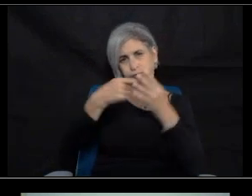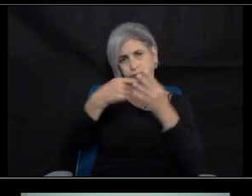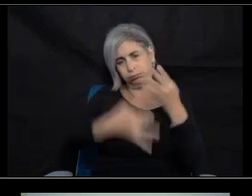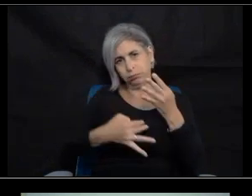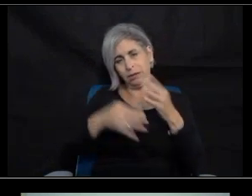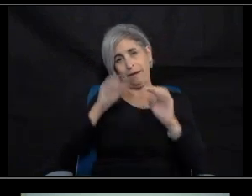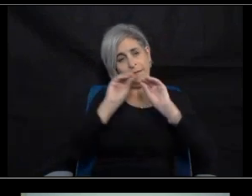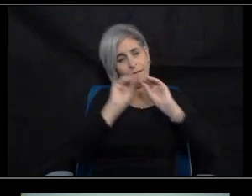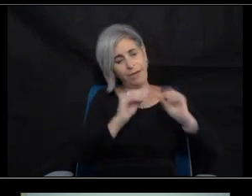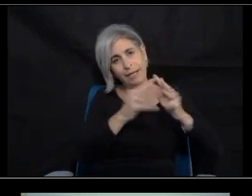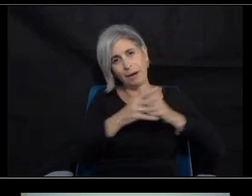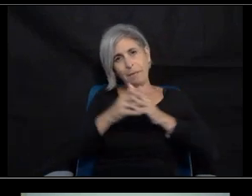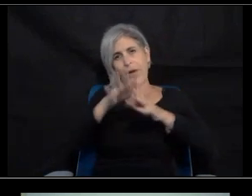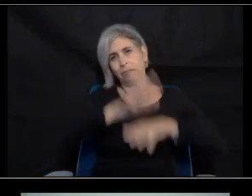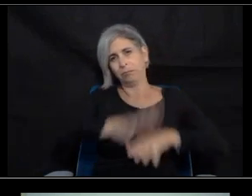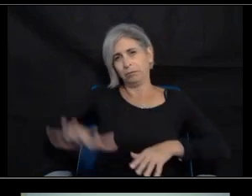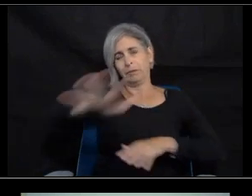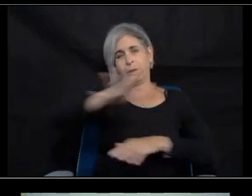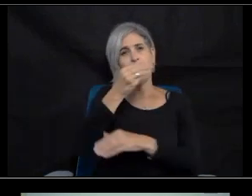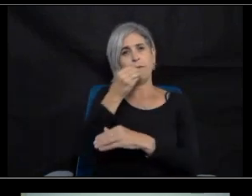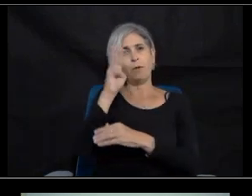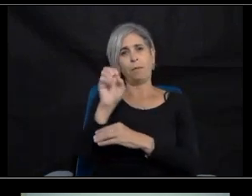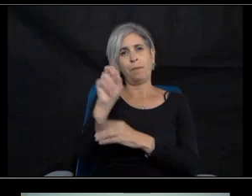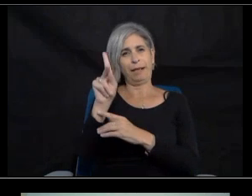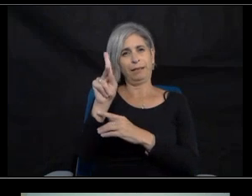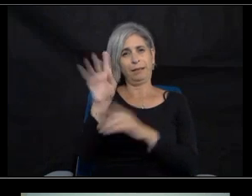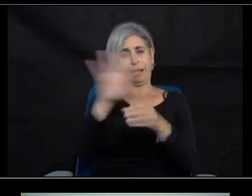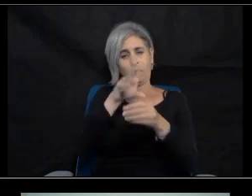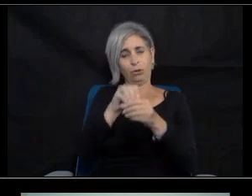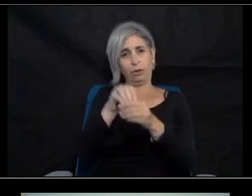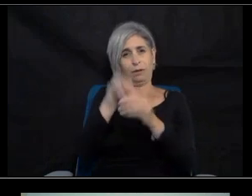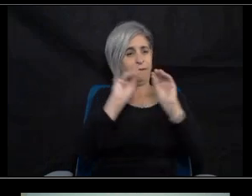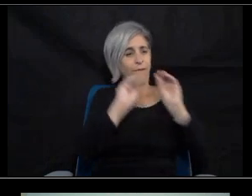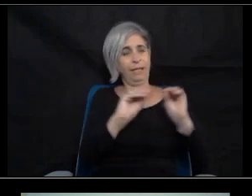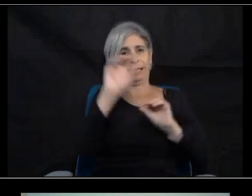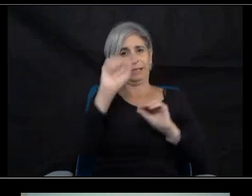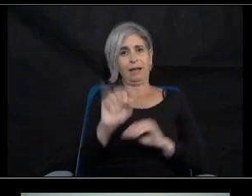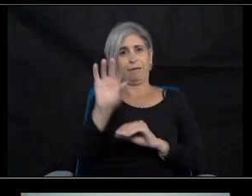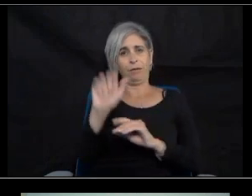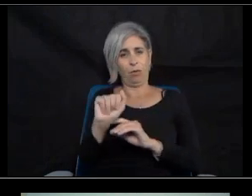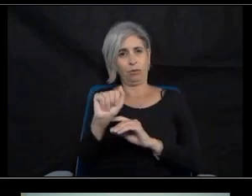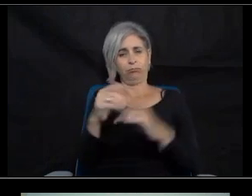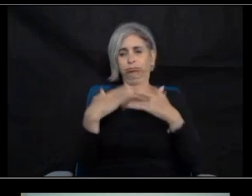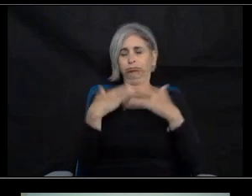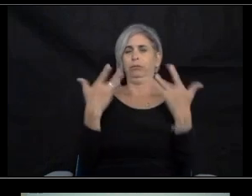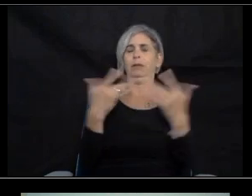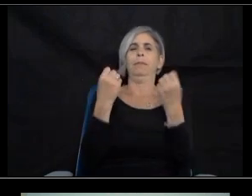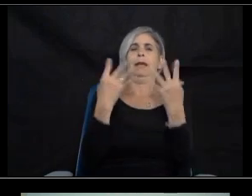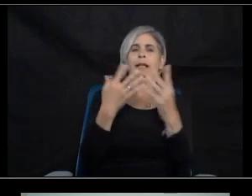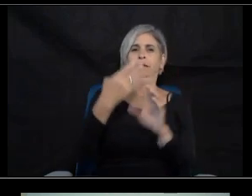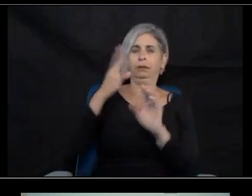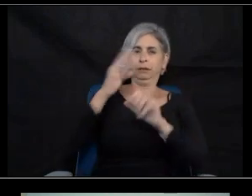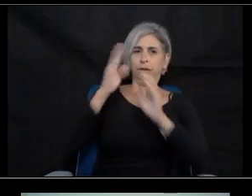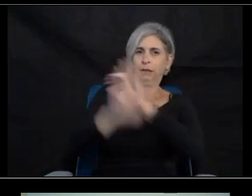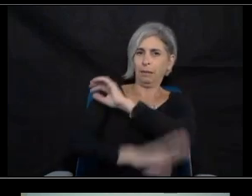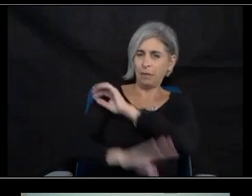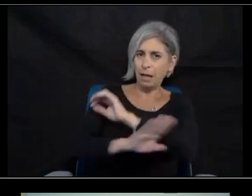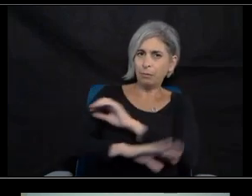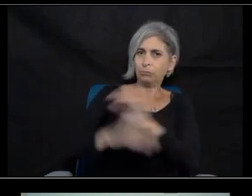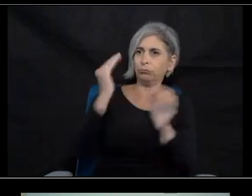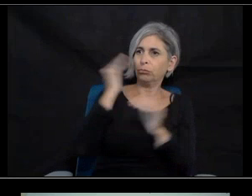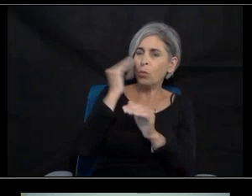America food banks across the country, including Feeding South Florida, will host several events throughout September to raise awareness about the issues of hunger and